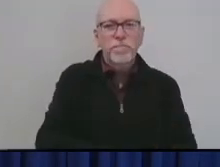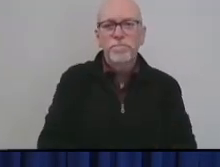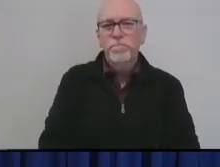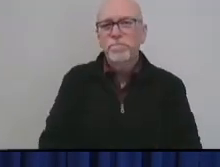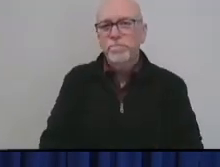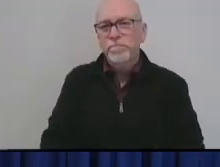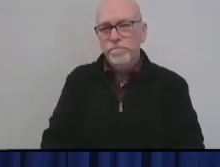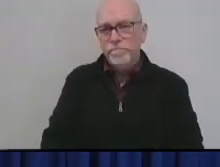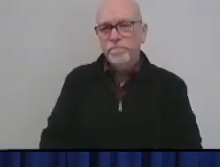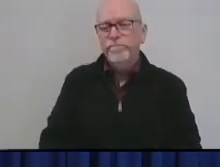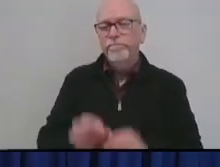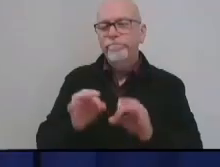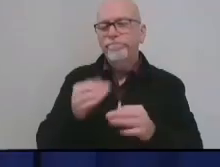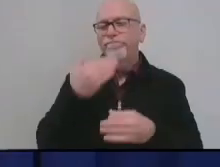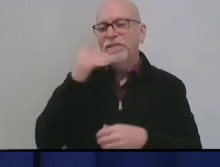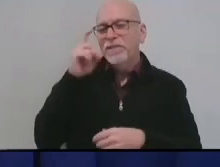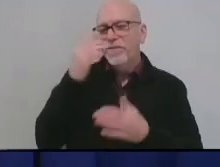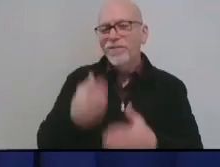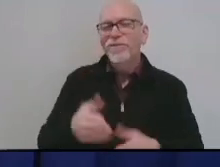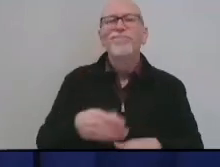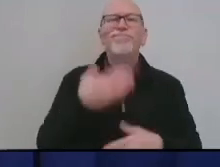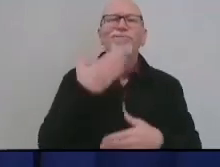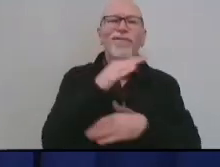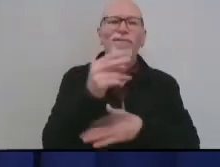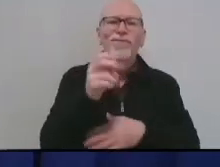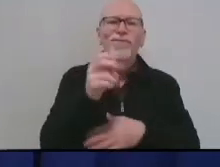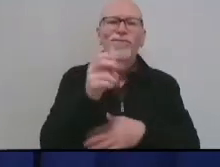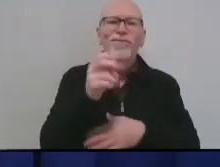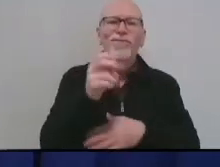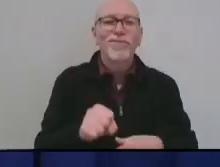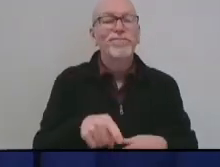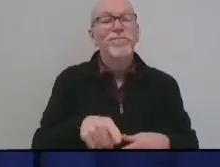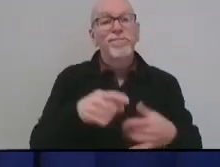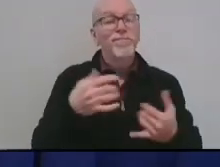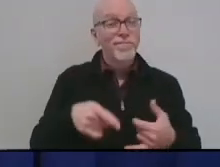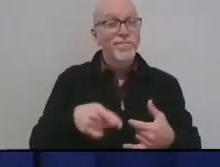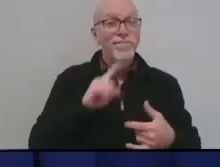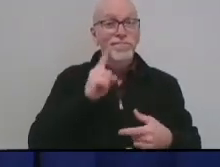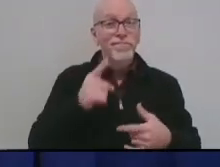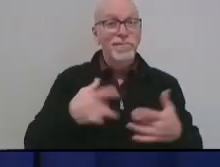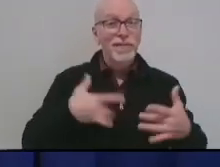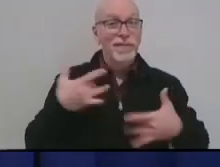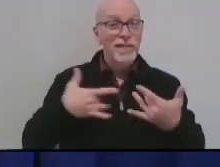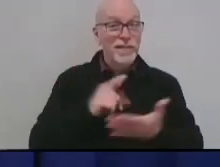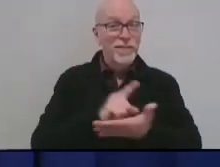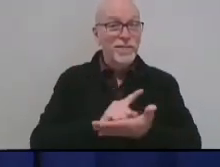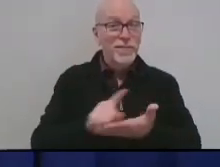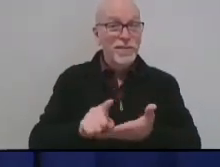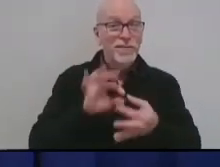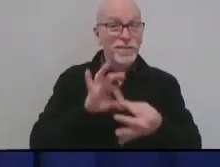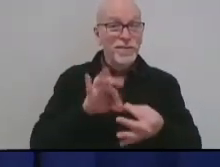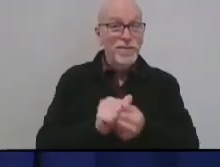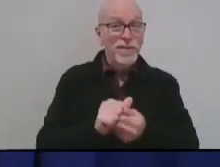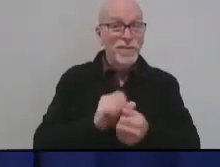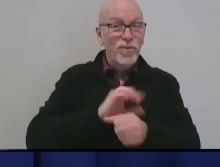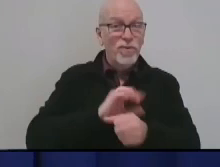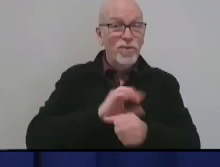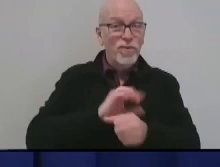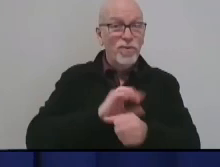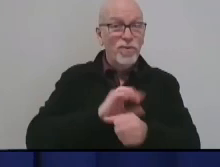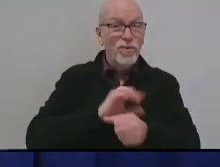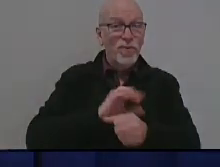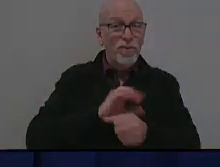afternoon, Hoosiers. This is shaping up to be an exciting week related to the COVID-19 vaccine. We have received all of the